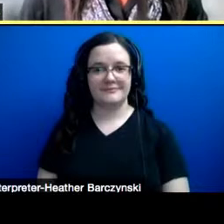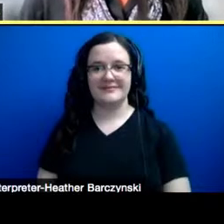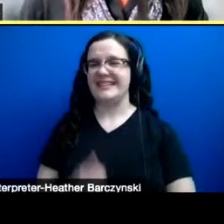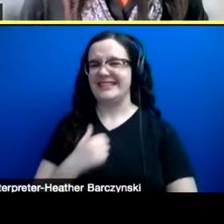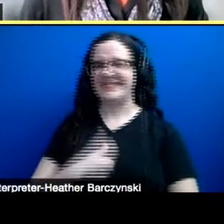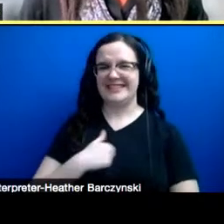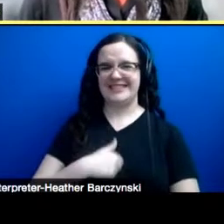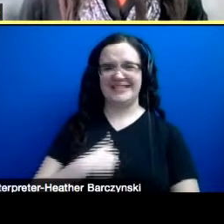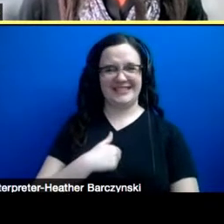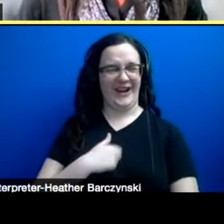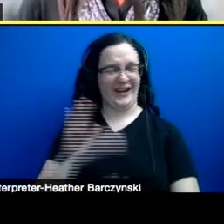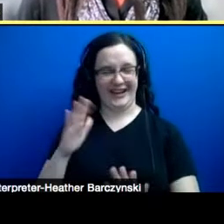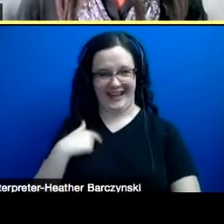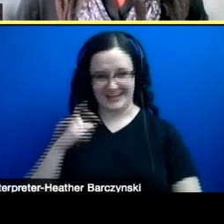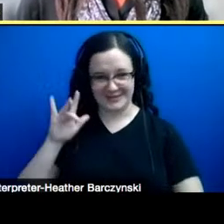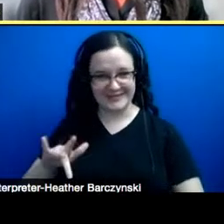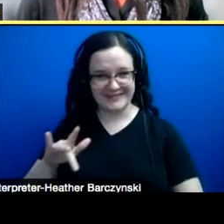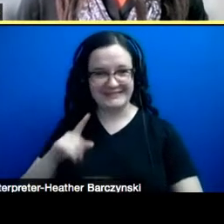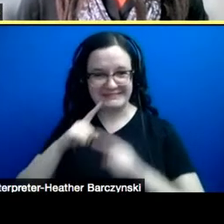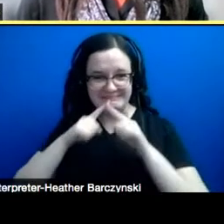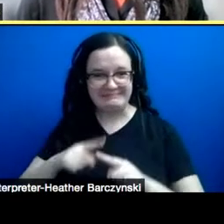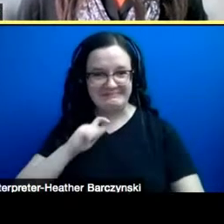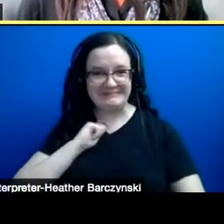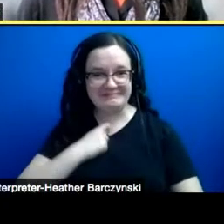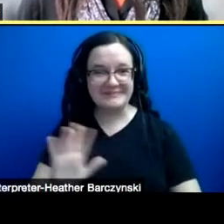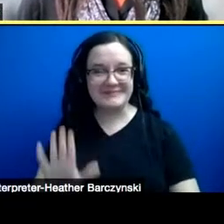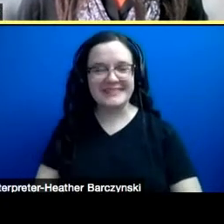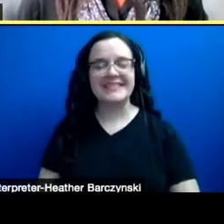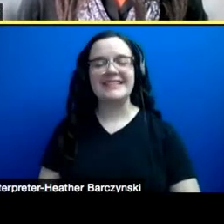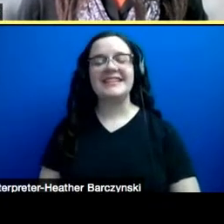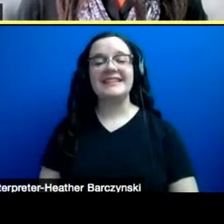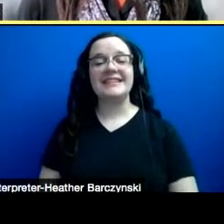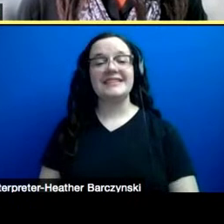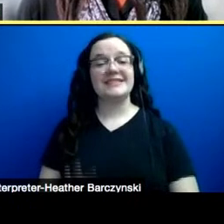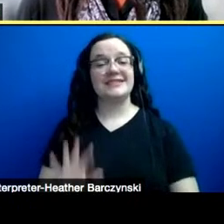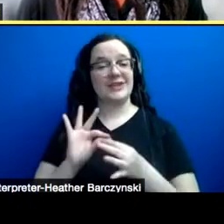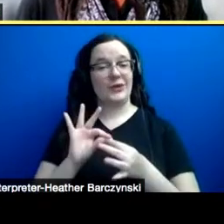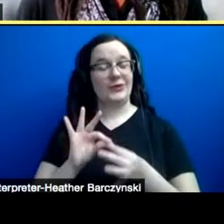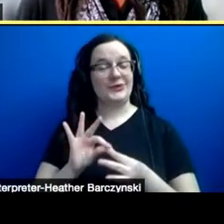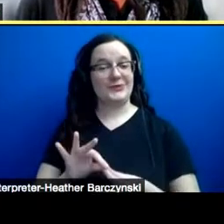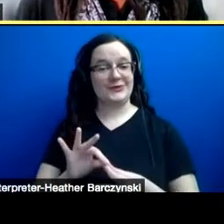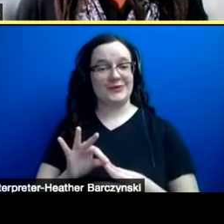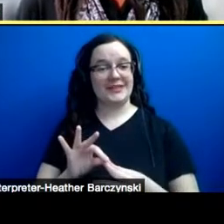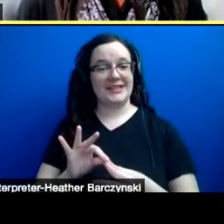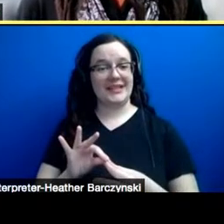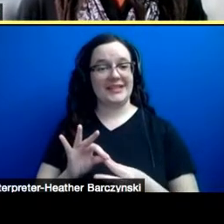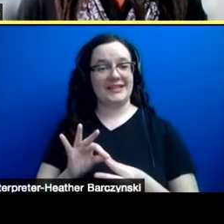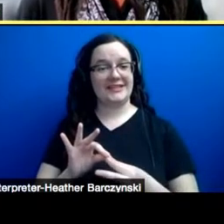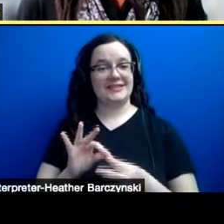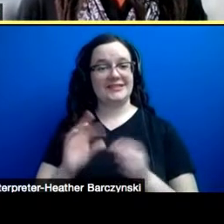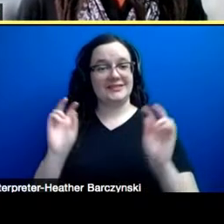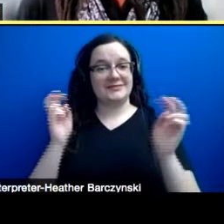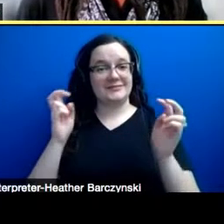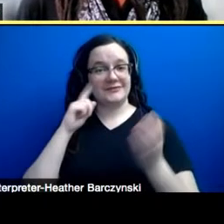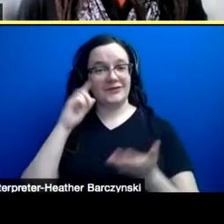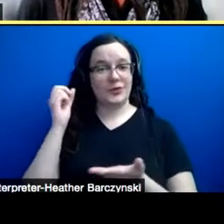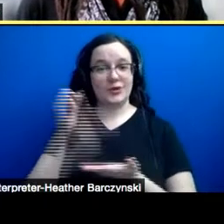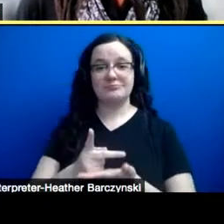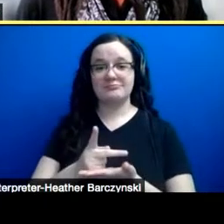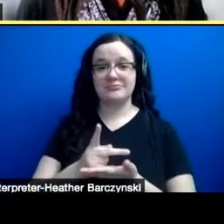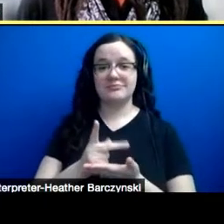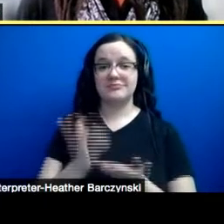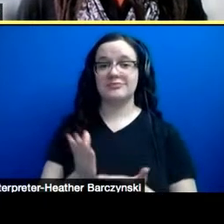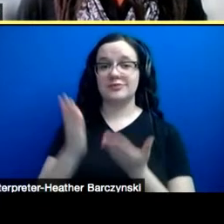Sorry, took a little while to unmute. On the matter regarding the approval of proposed tree removals